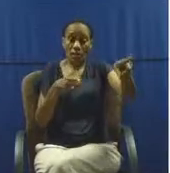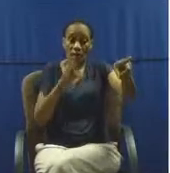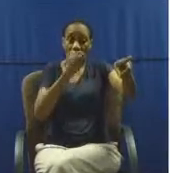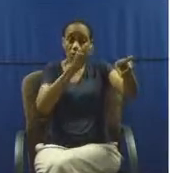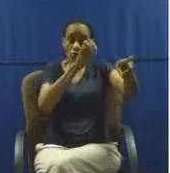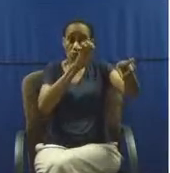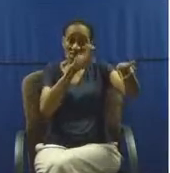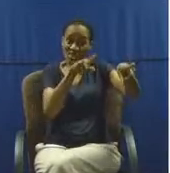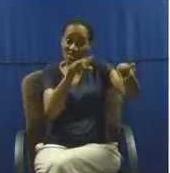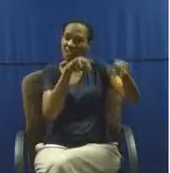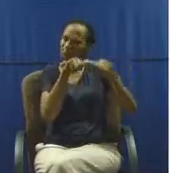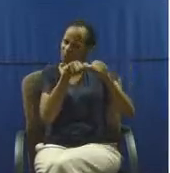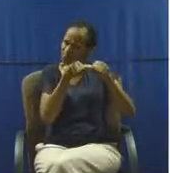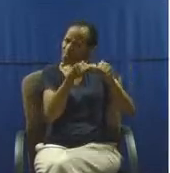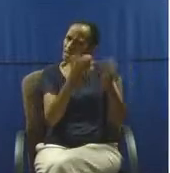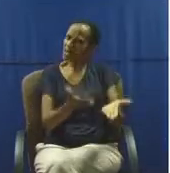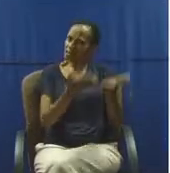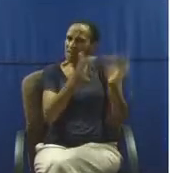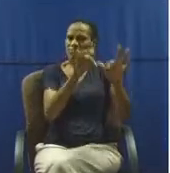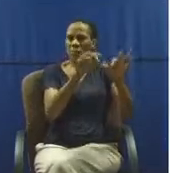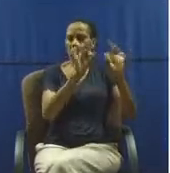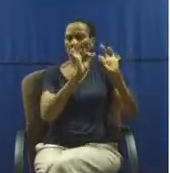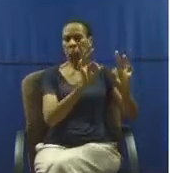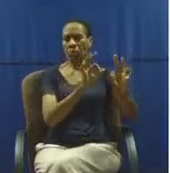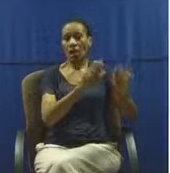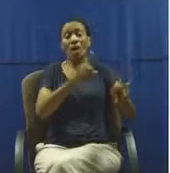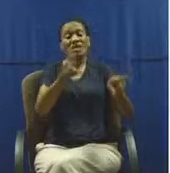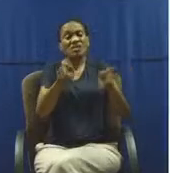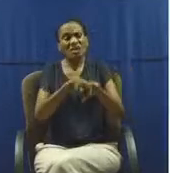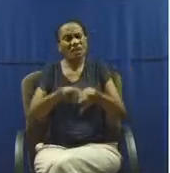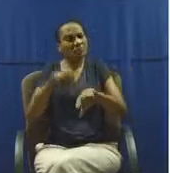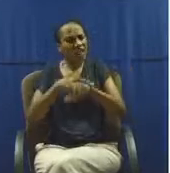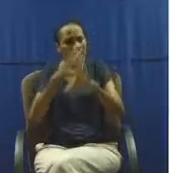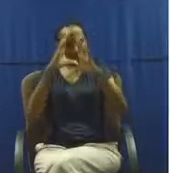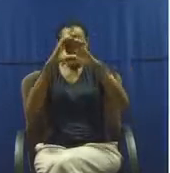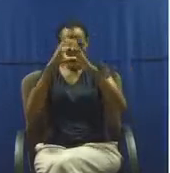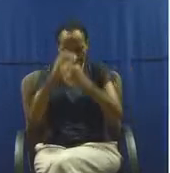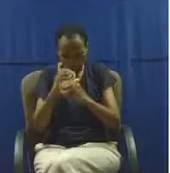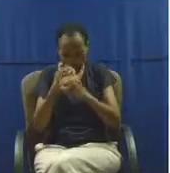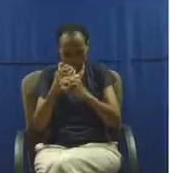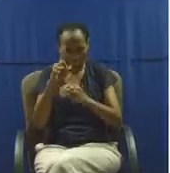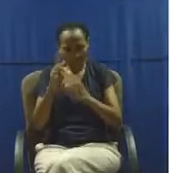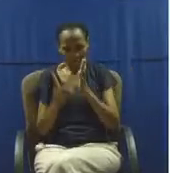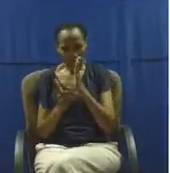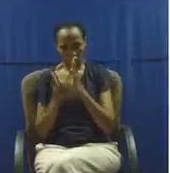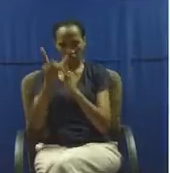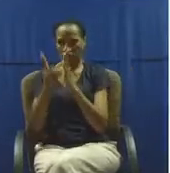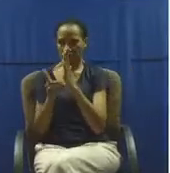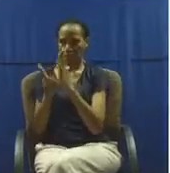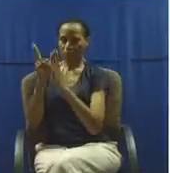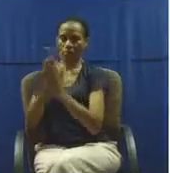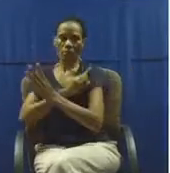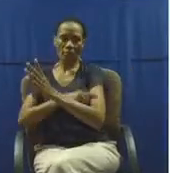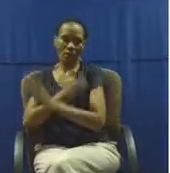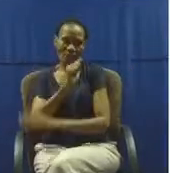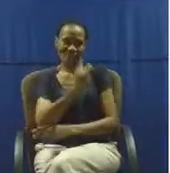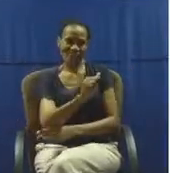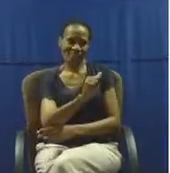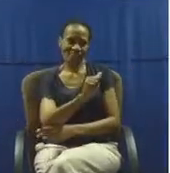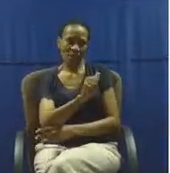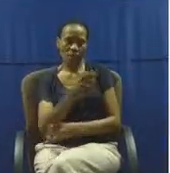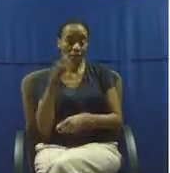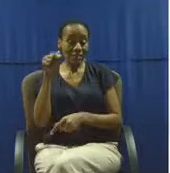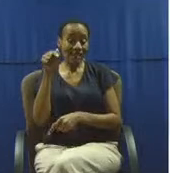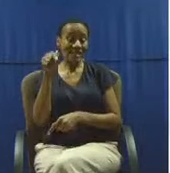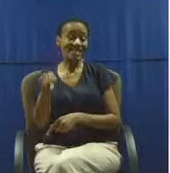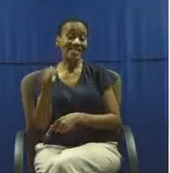enterprises still serve the public good and still focuses on the developmental mandate, because